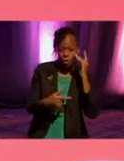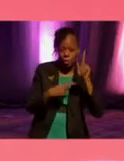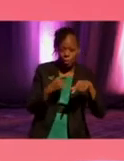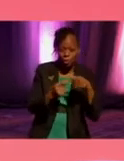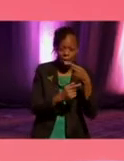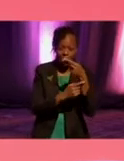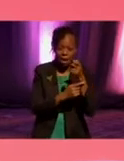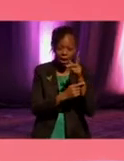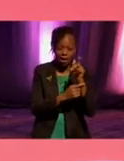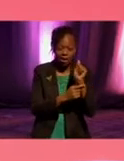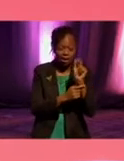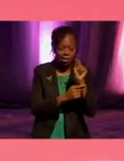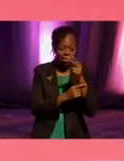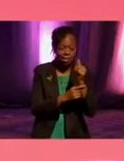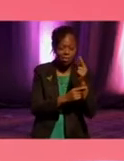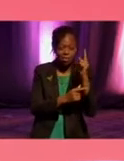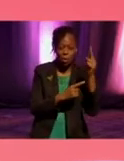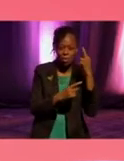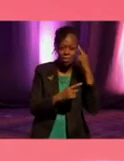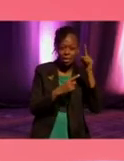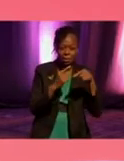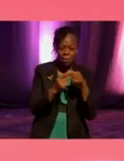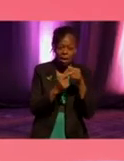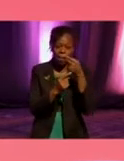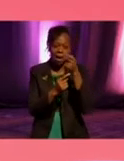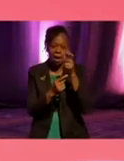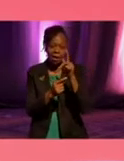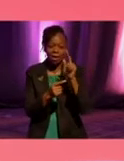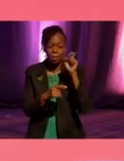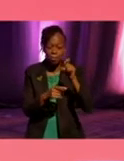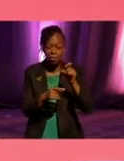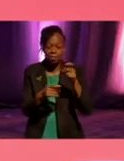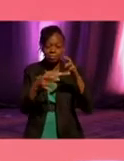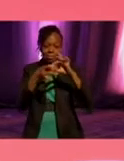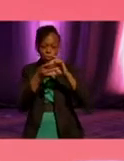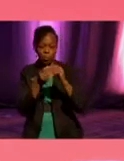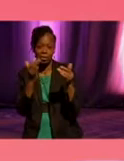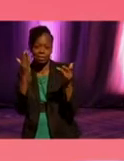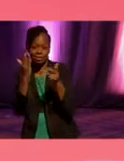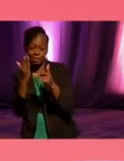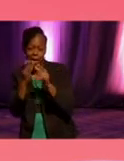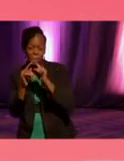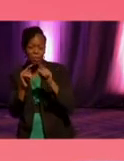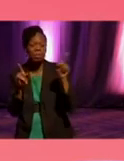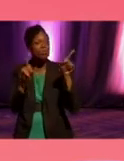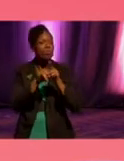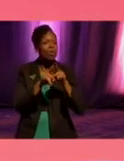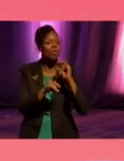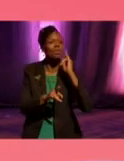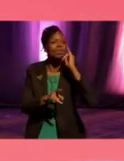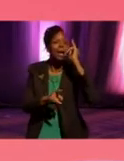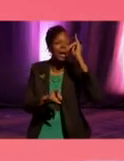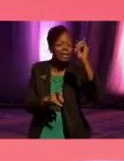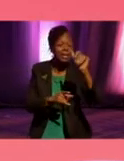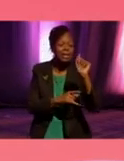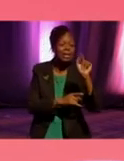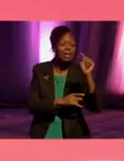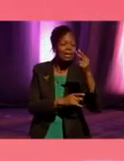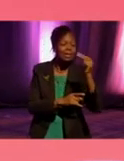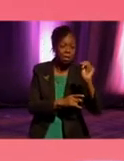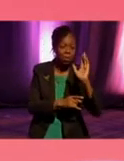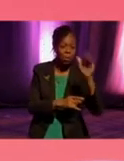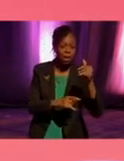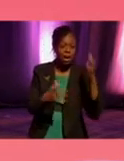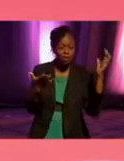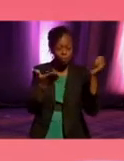always think of that word in hacking. It has to be tech. But it's also an idea-thon. There will be winners selected.